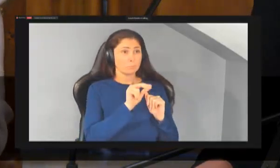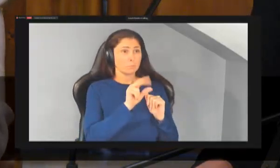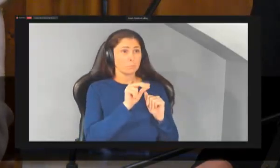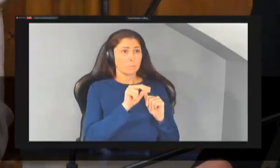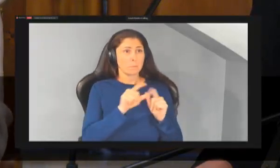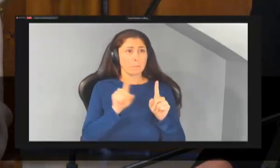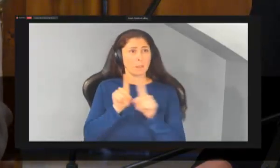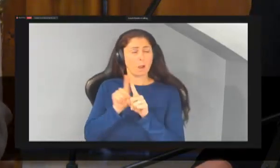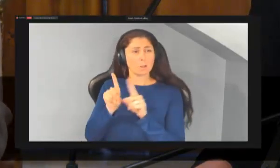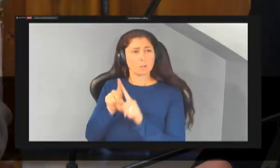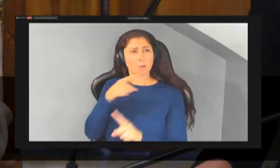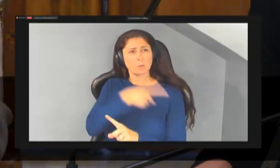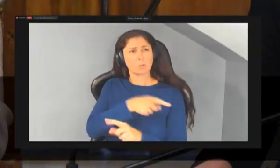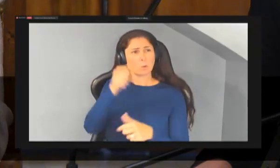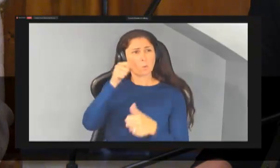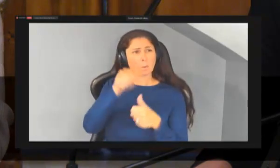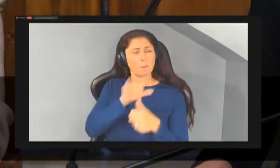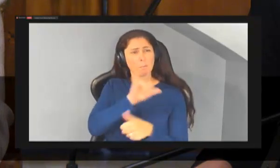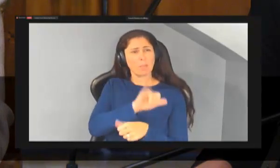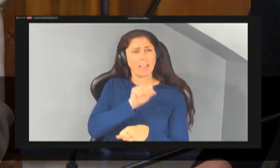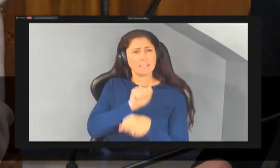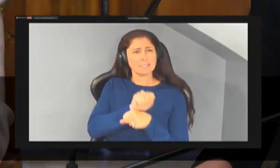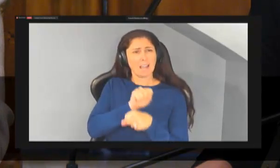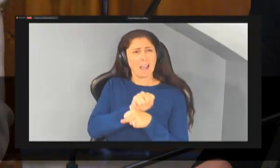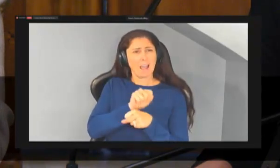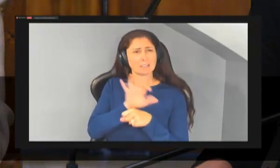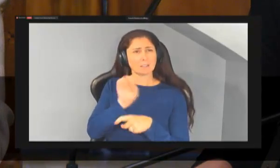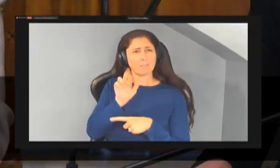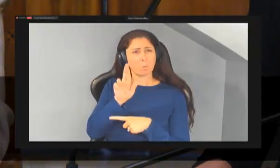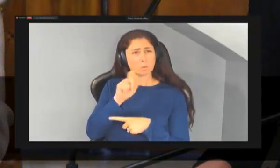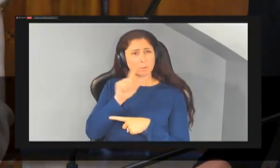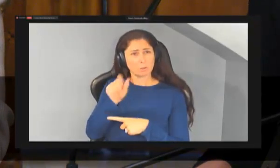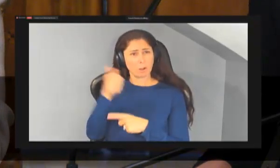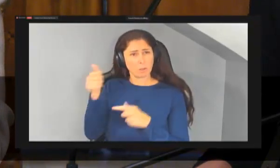You're a member of the task force. Is there another agency